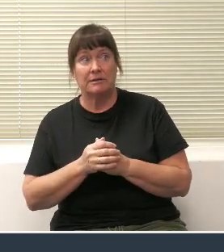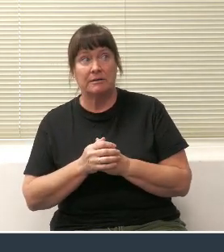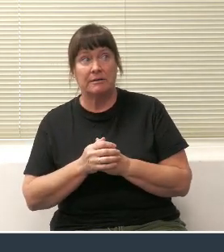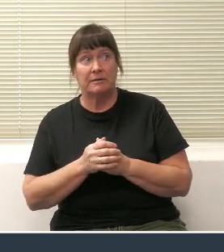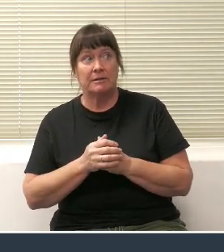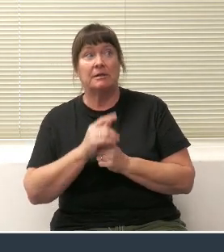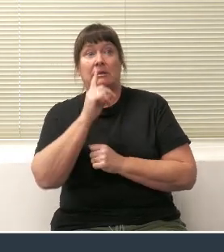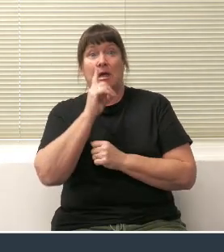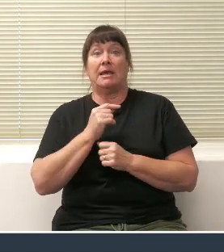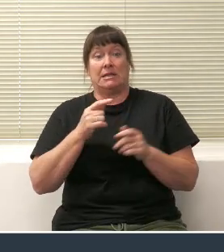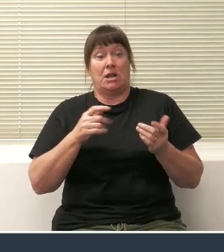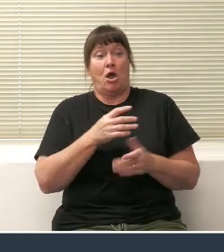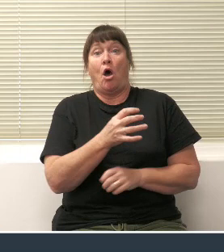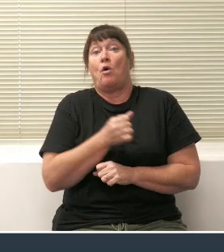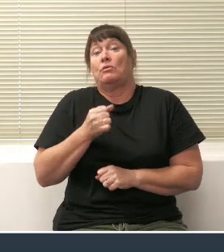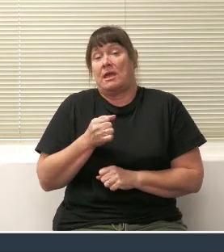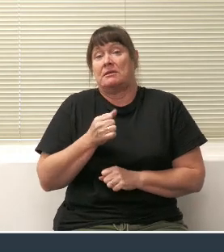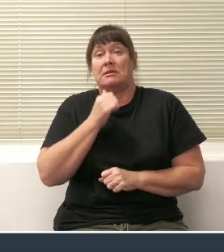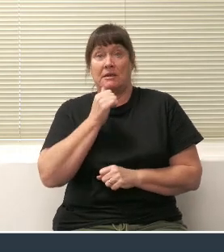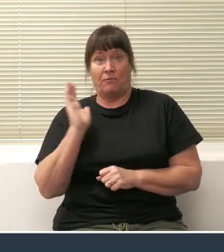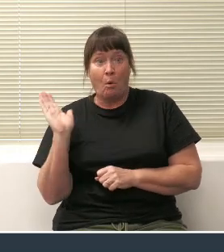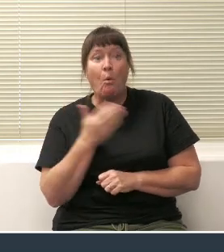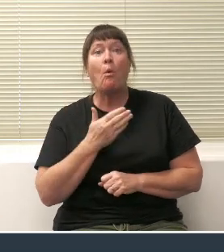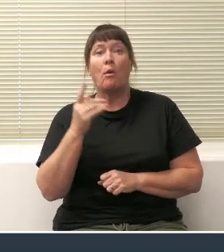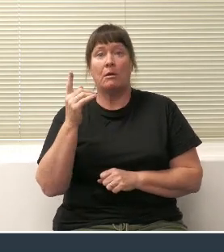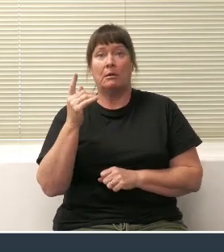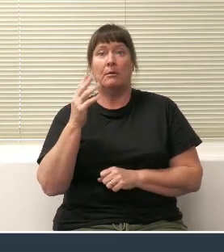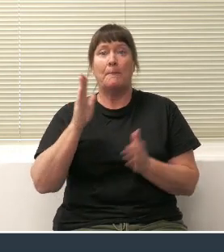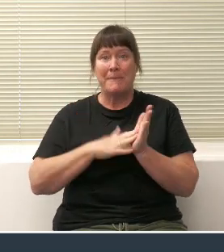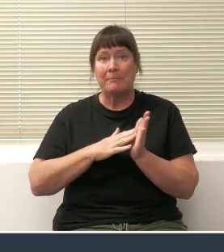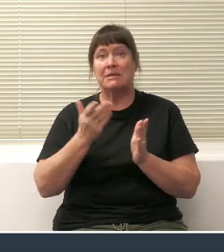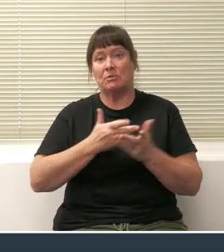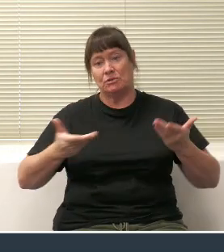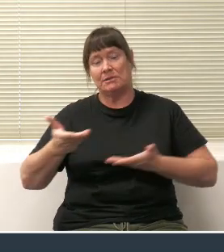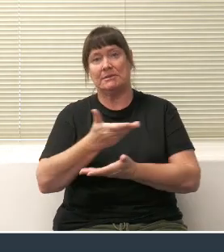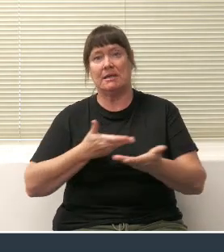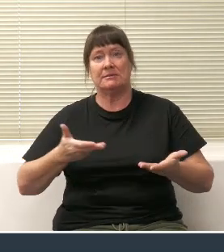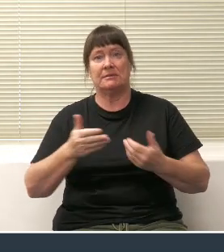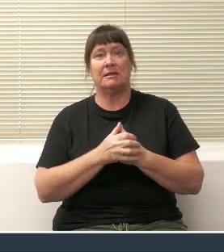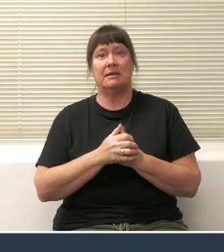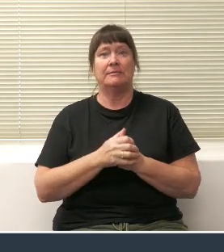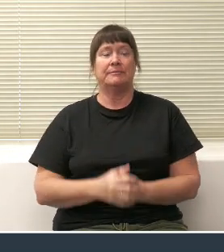speak to the motion. So just some reminders there of these procedural matters.